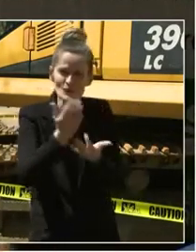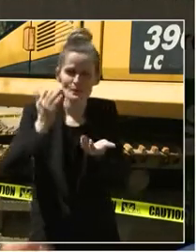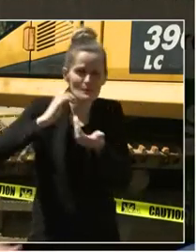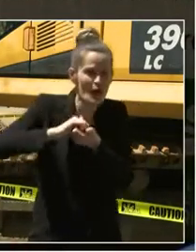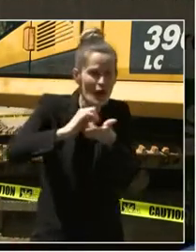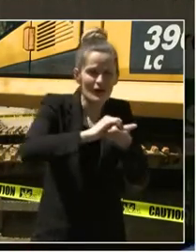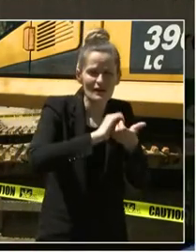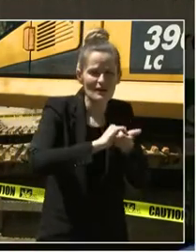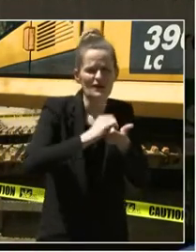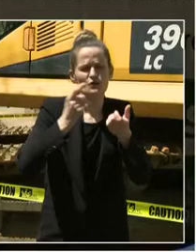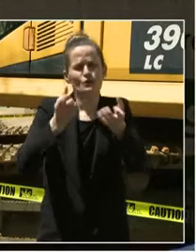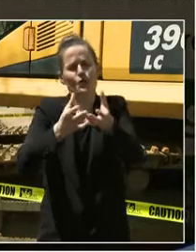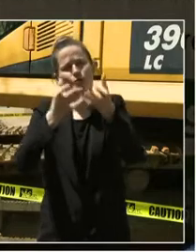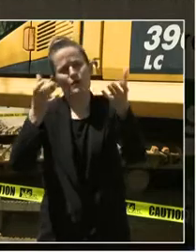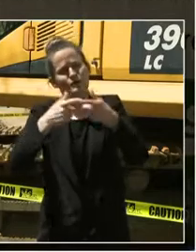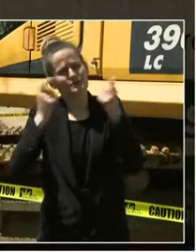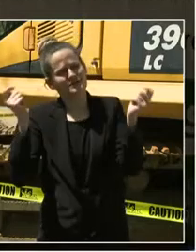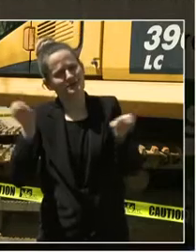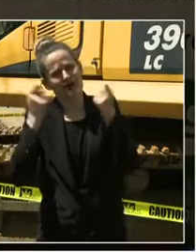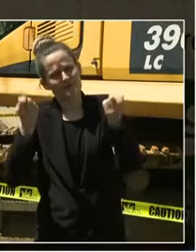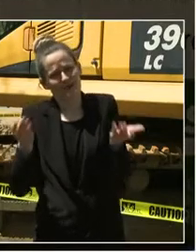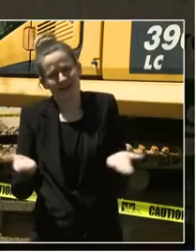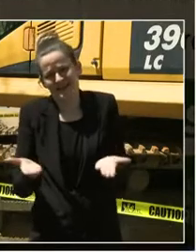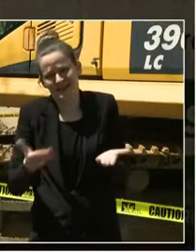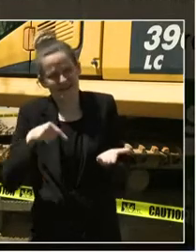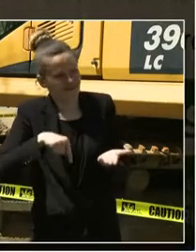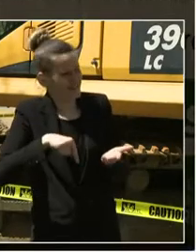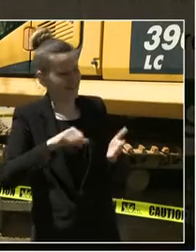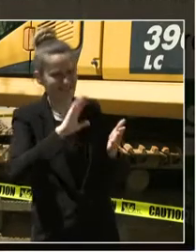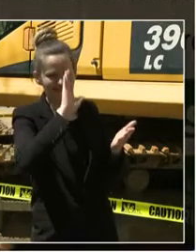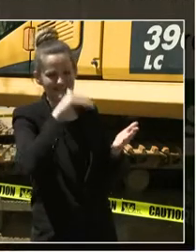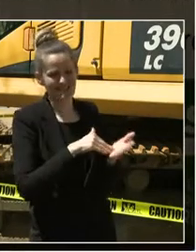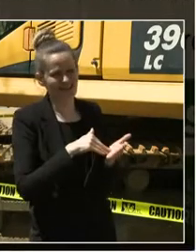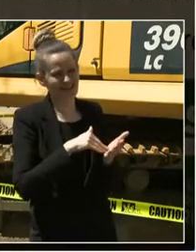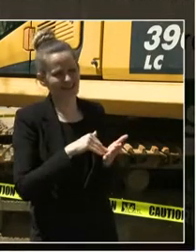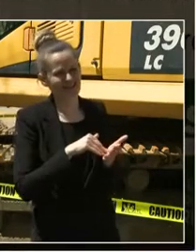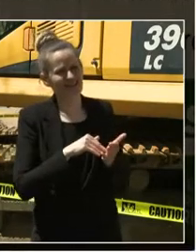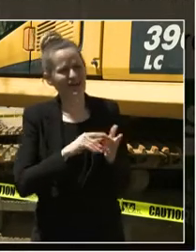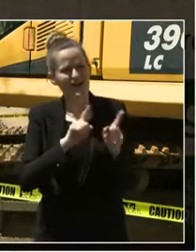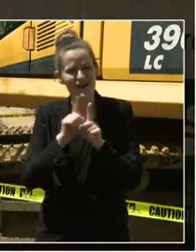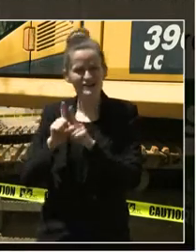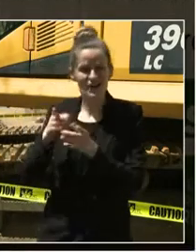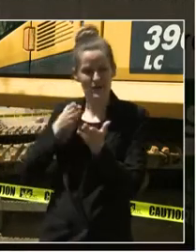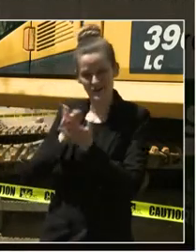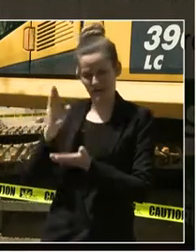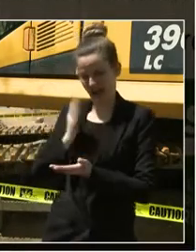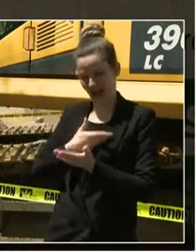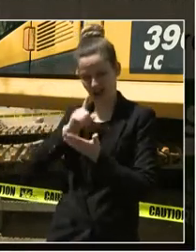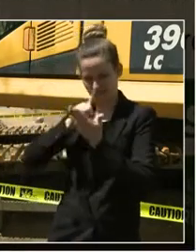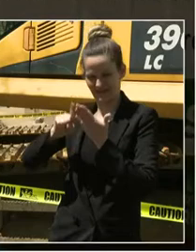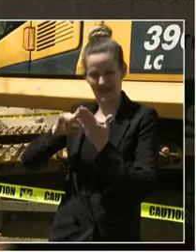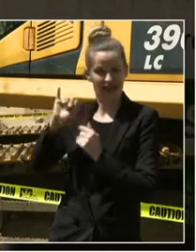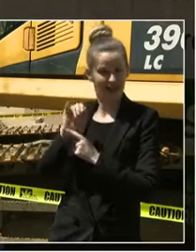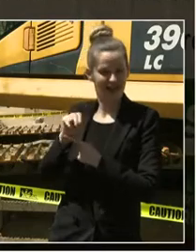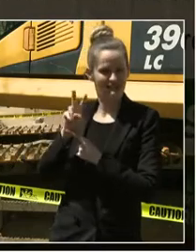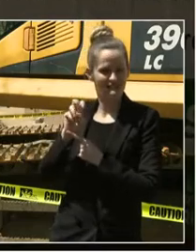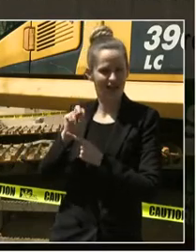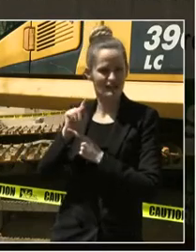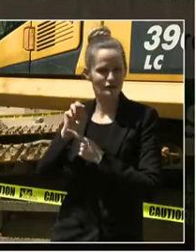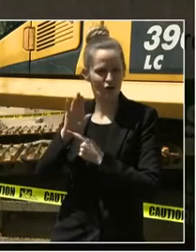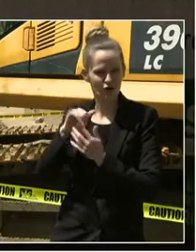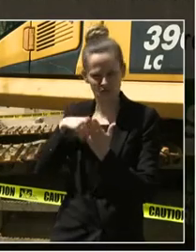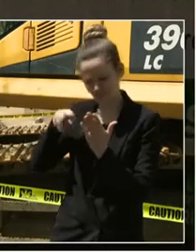Evans Therapeutic Recreation Center and also throughout our inventory. And again, I have a special heart for those that need to access